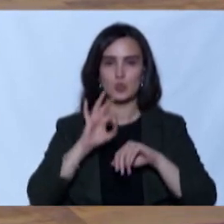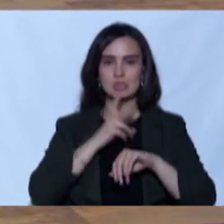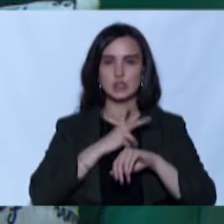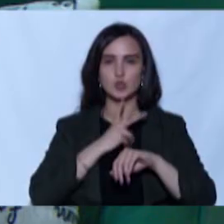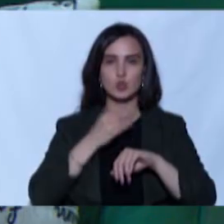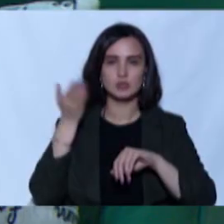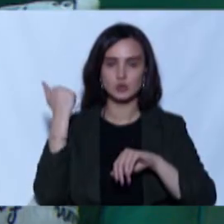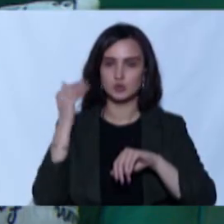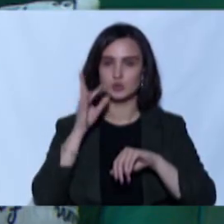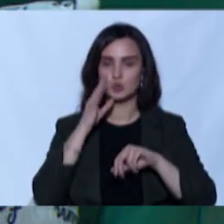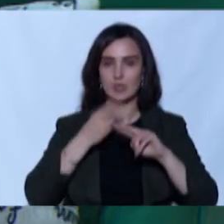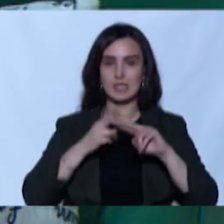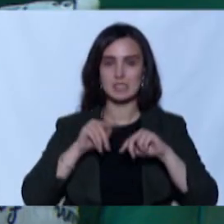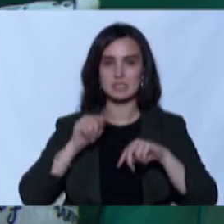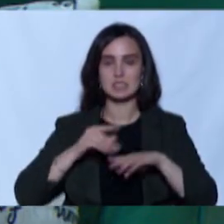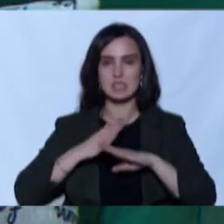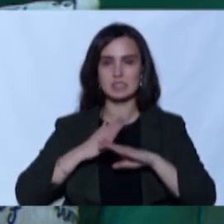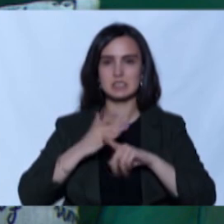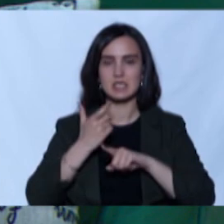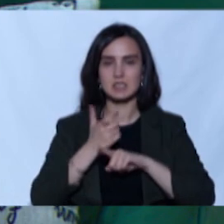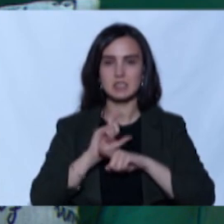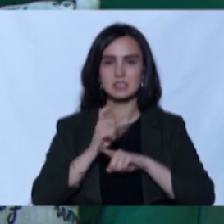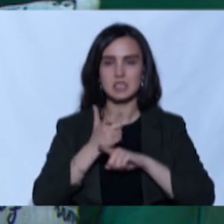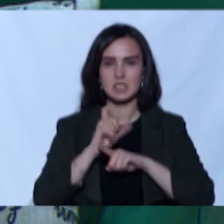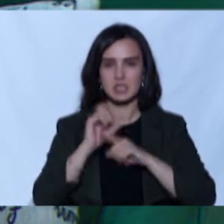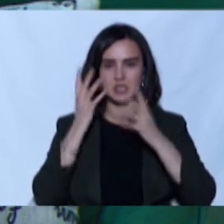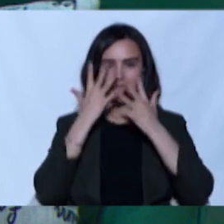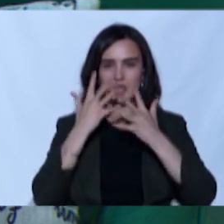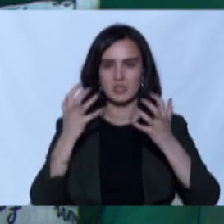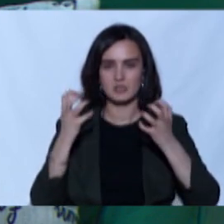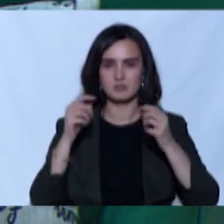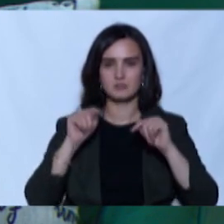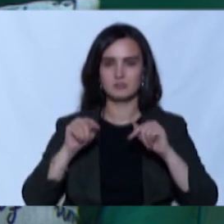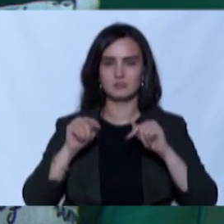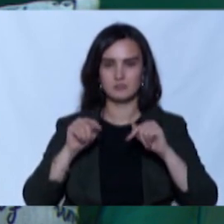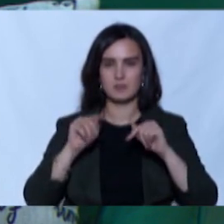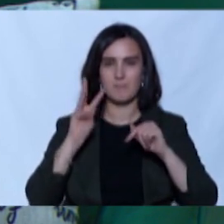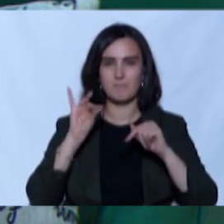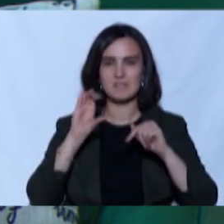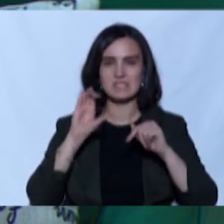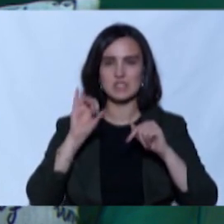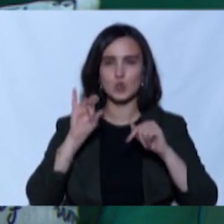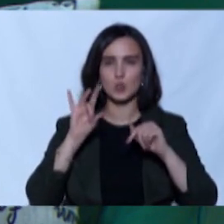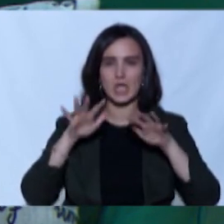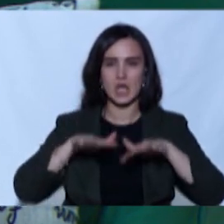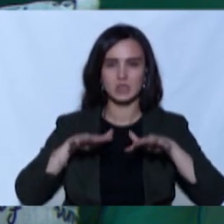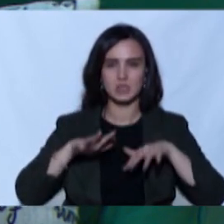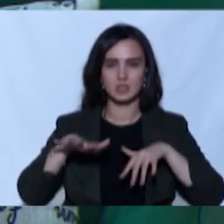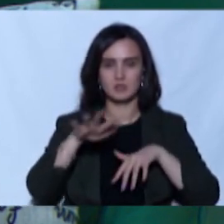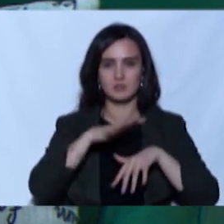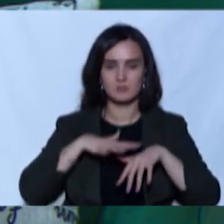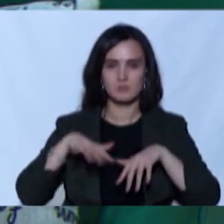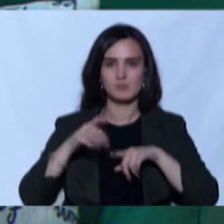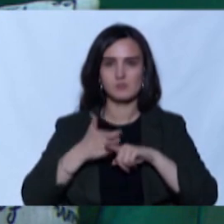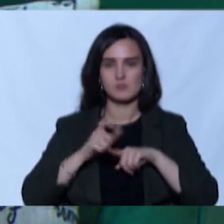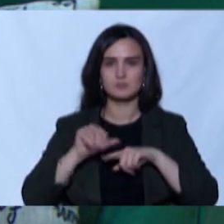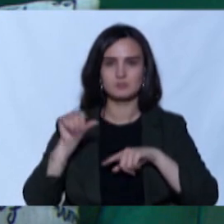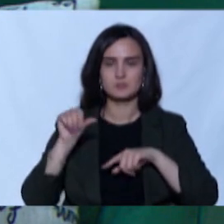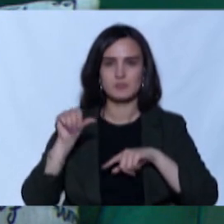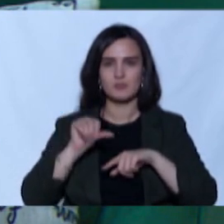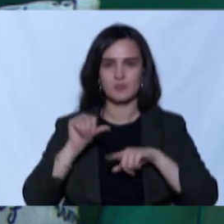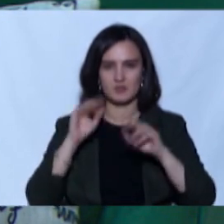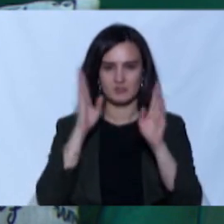before, but this is a very dark, gloomy, mysterious place. Very bad